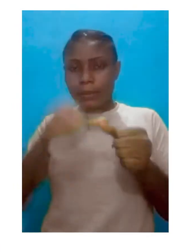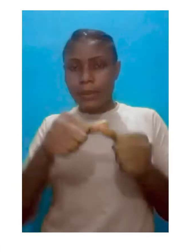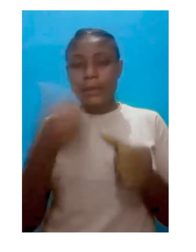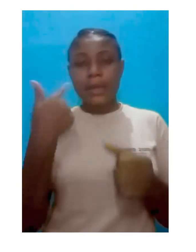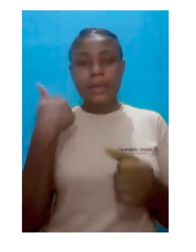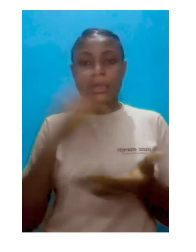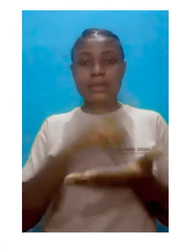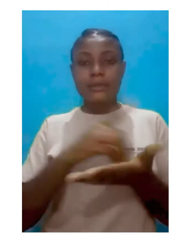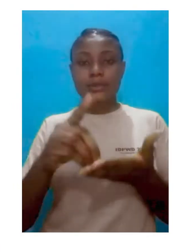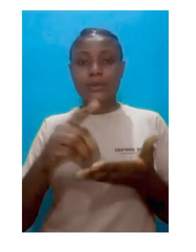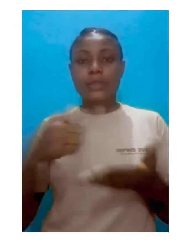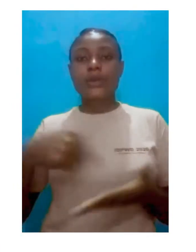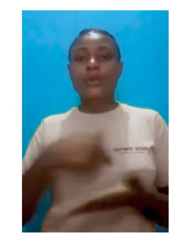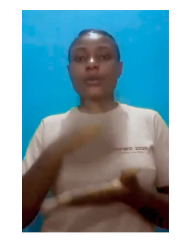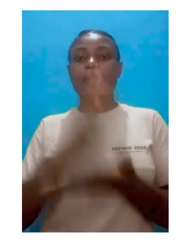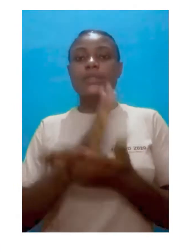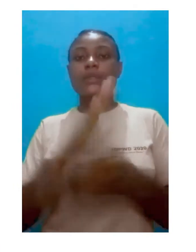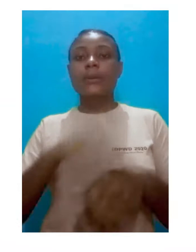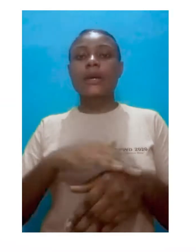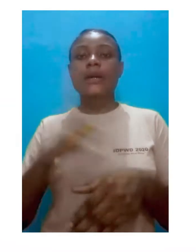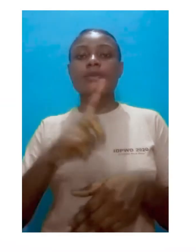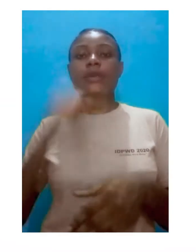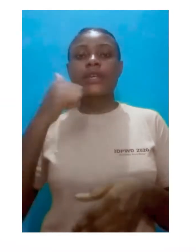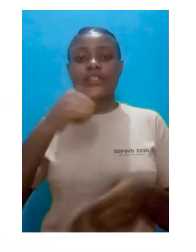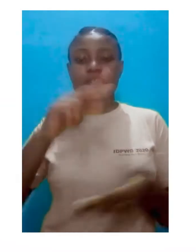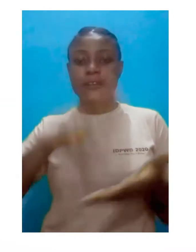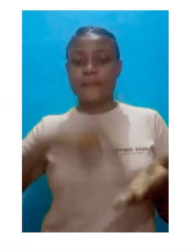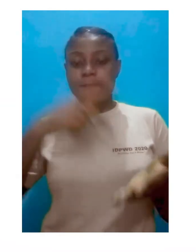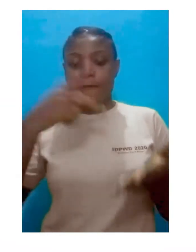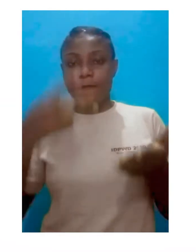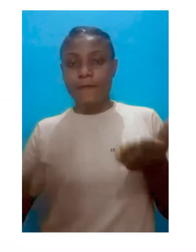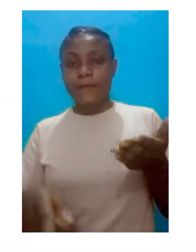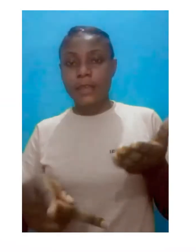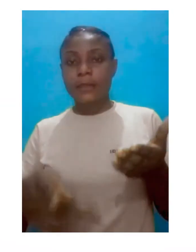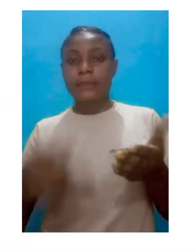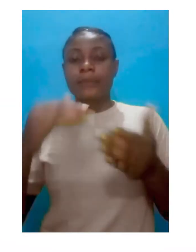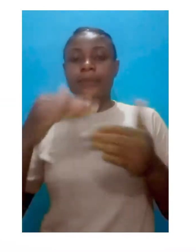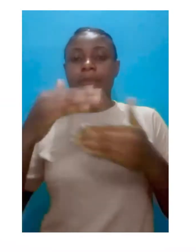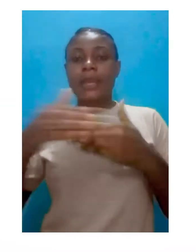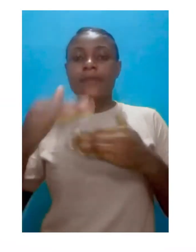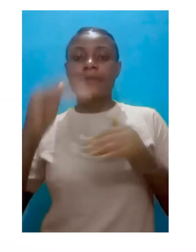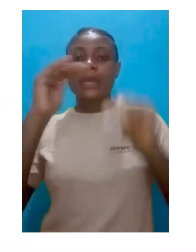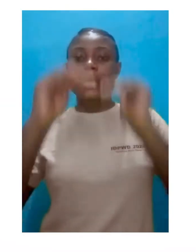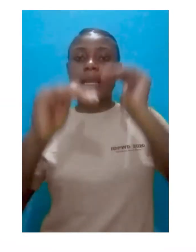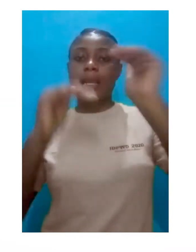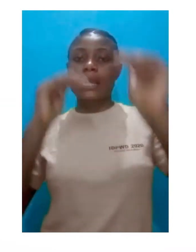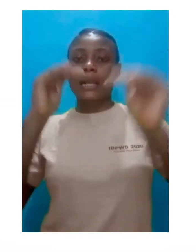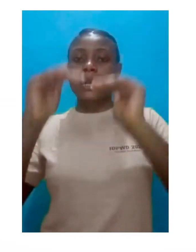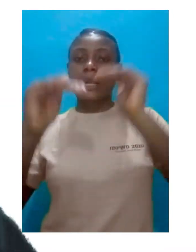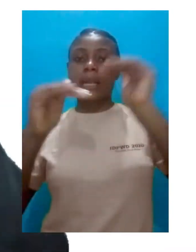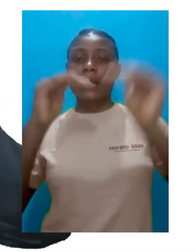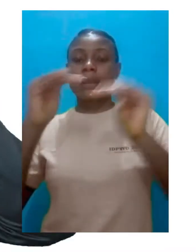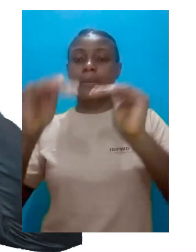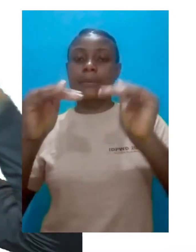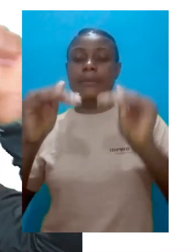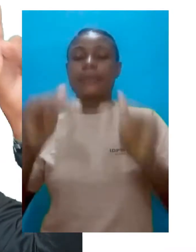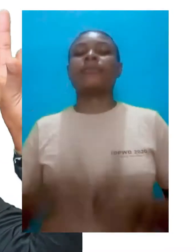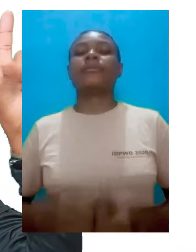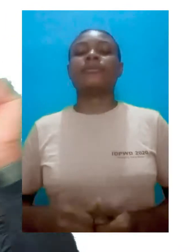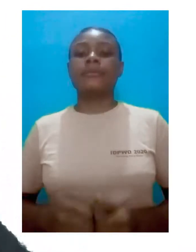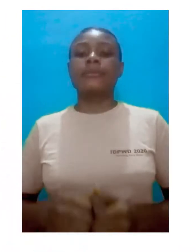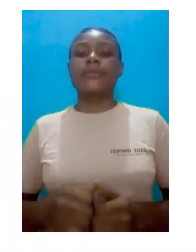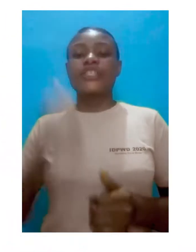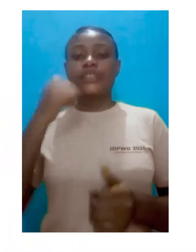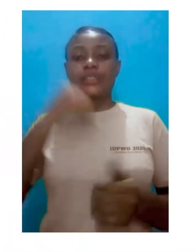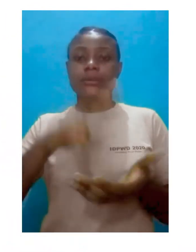fell. Remember that last week we stopped at when she fell after climbing a